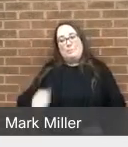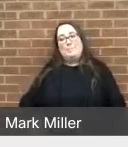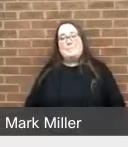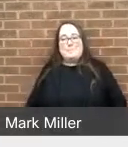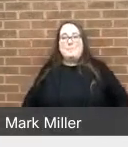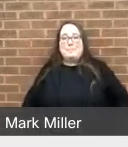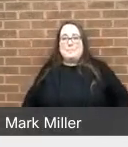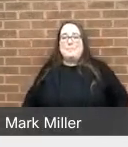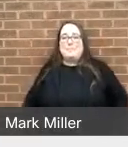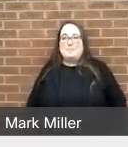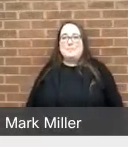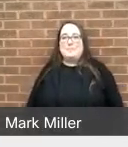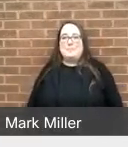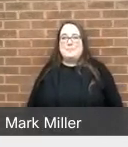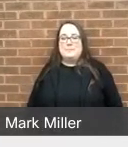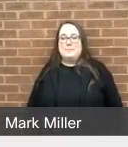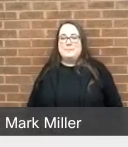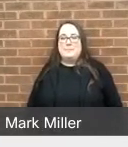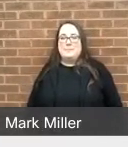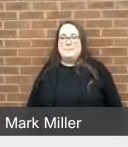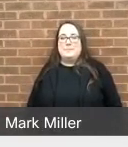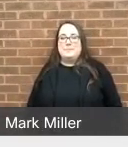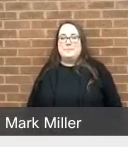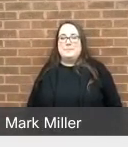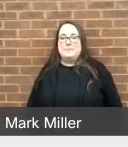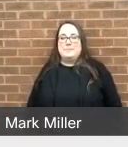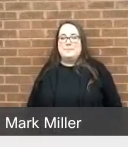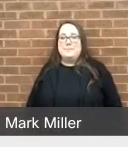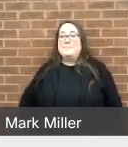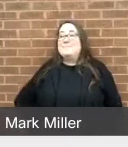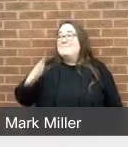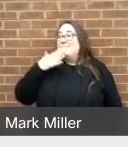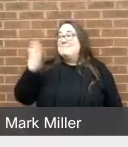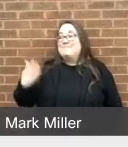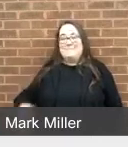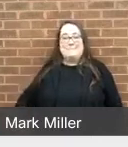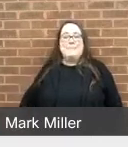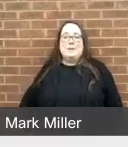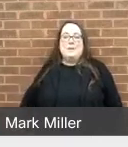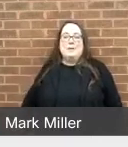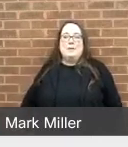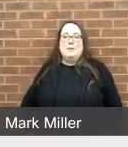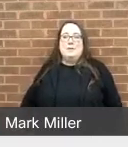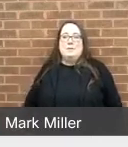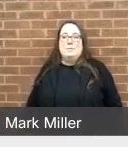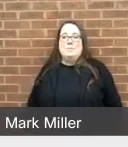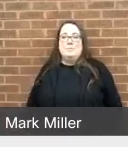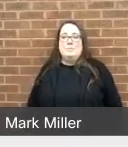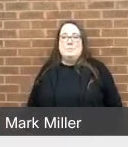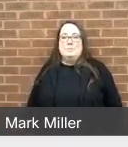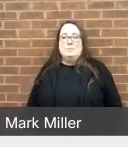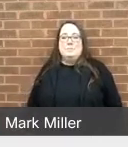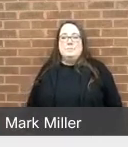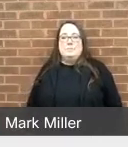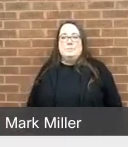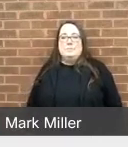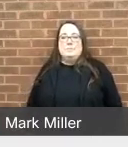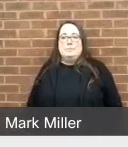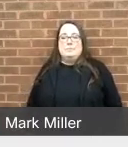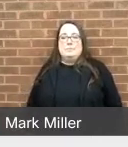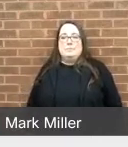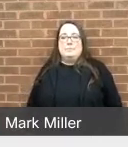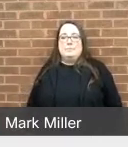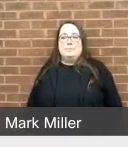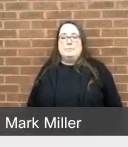Thank you. Thank you. And I also, wanted to point out